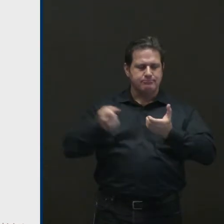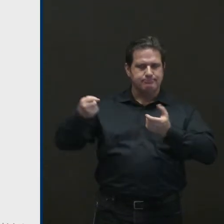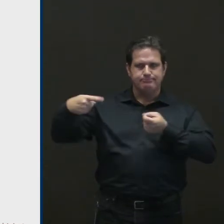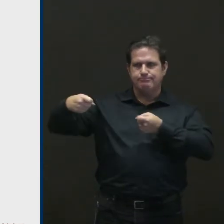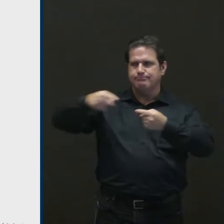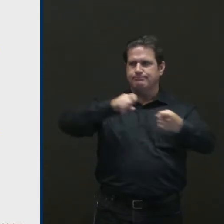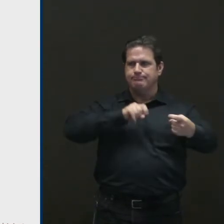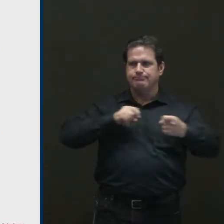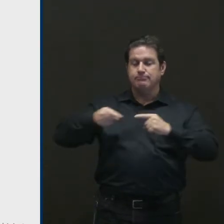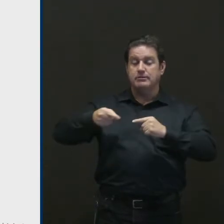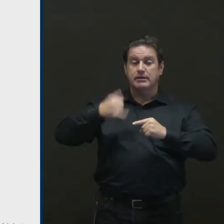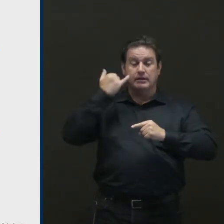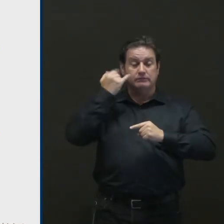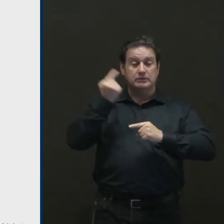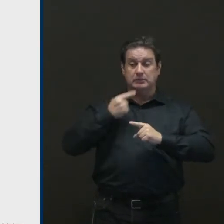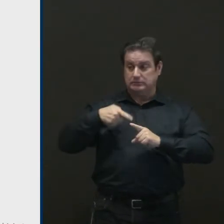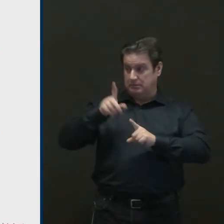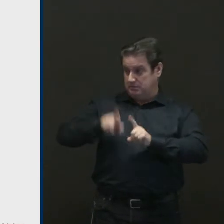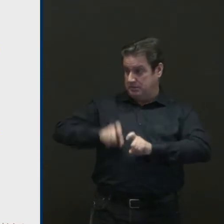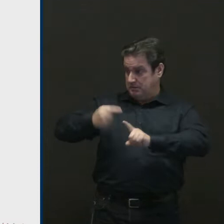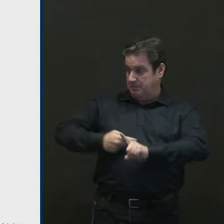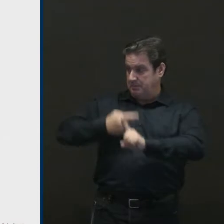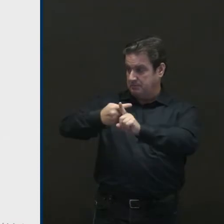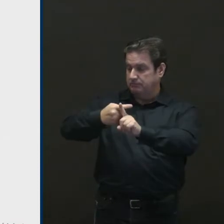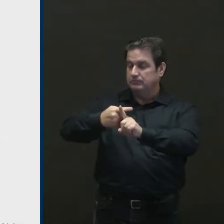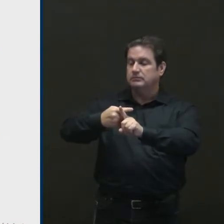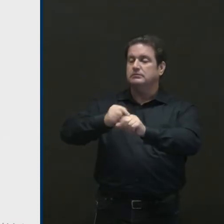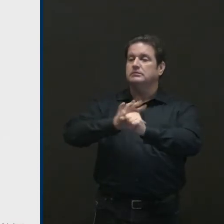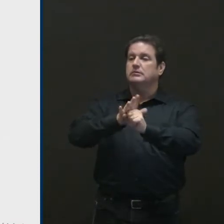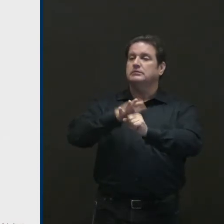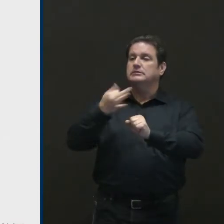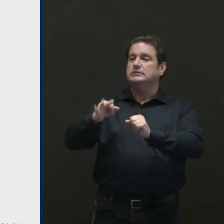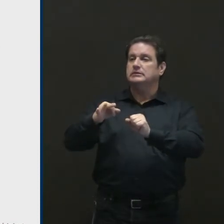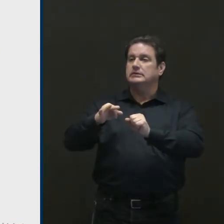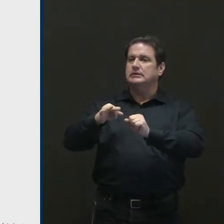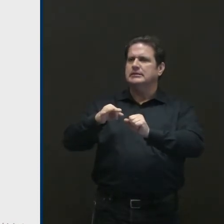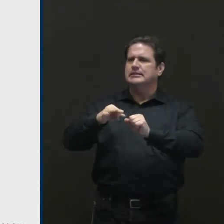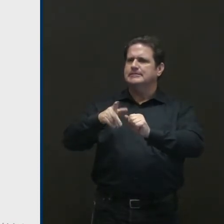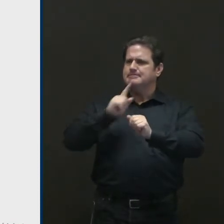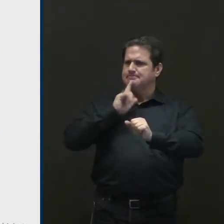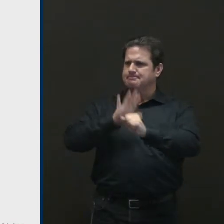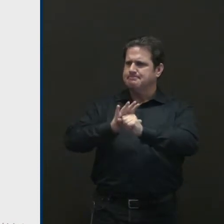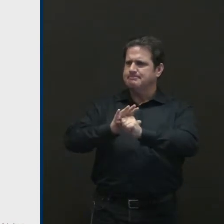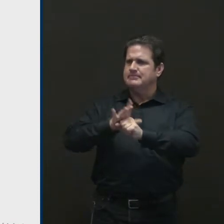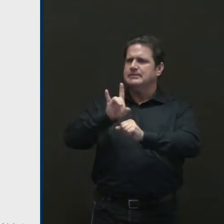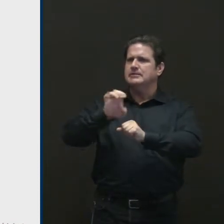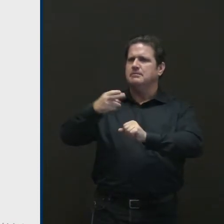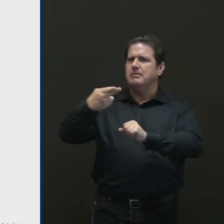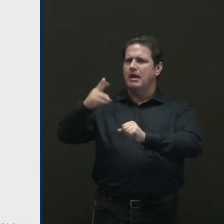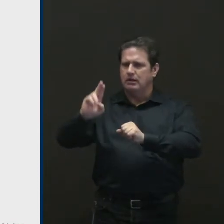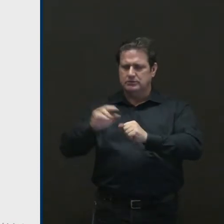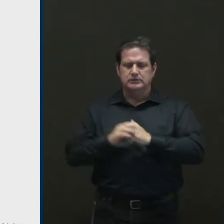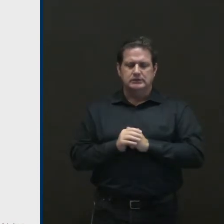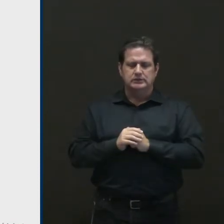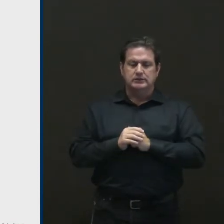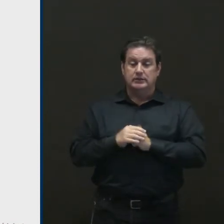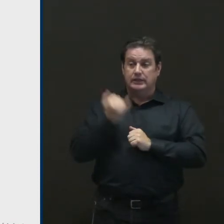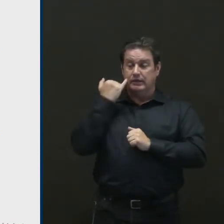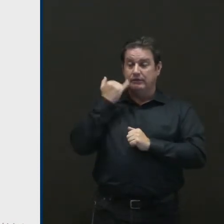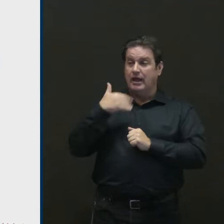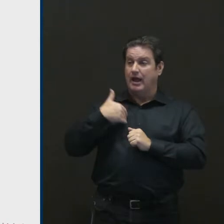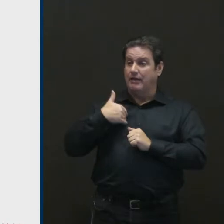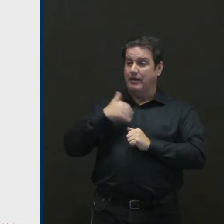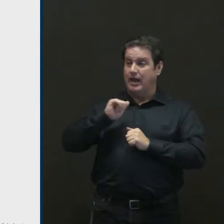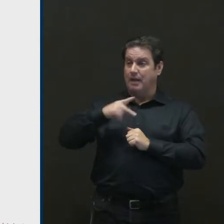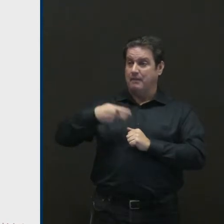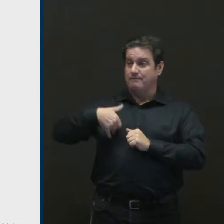it. If a person tests positive for COVID-19, the results are verified by the Division of Public Health, and if the person has the